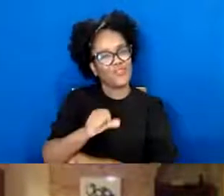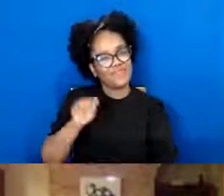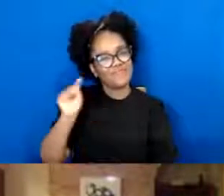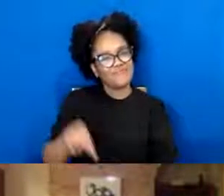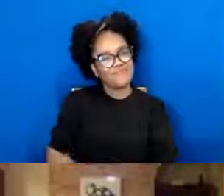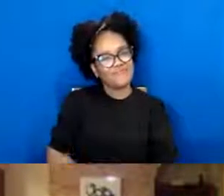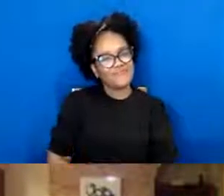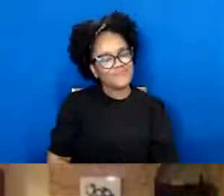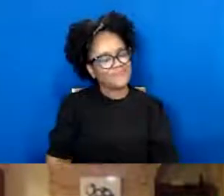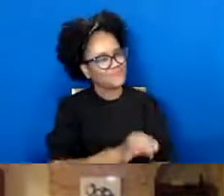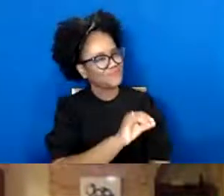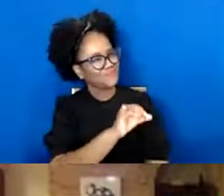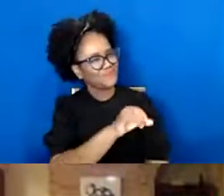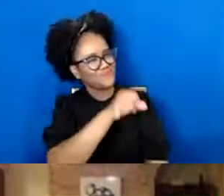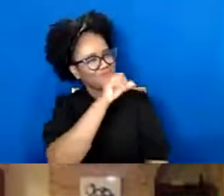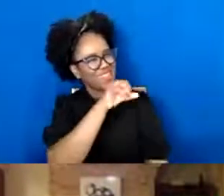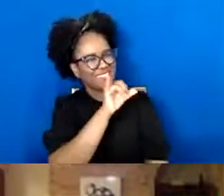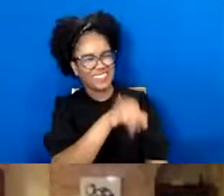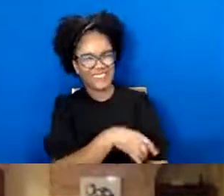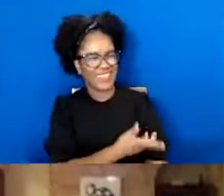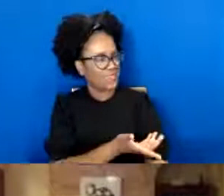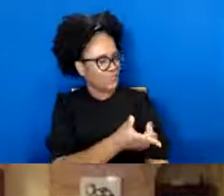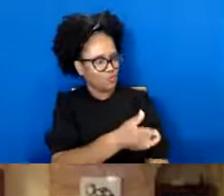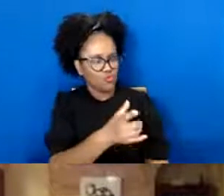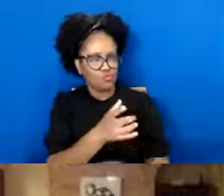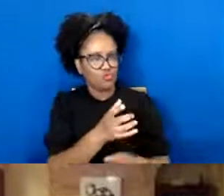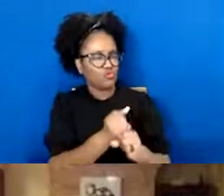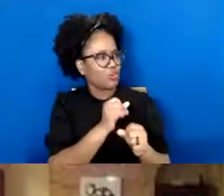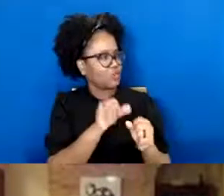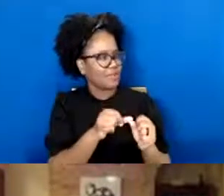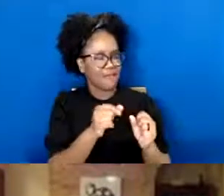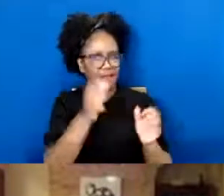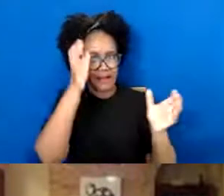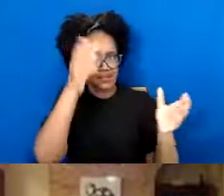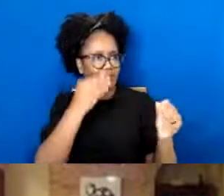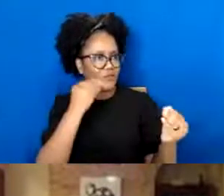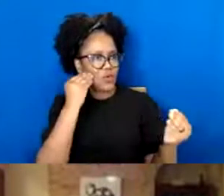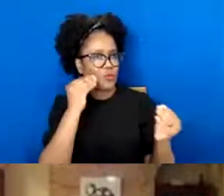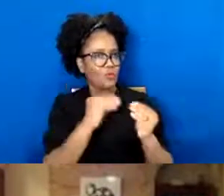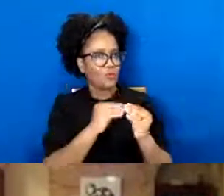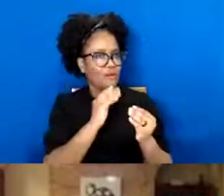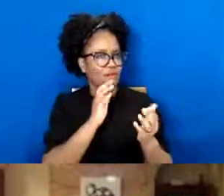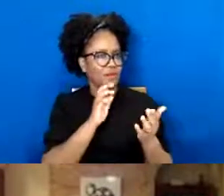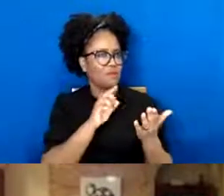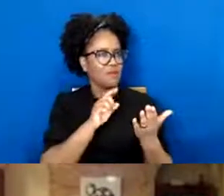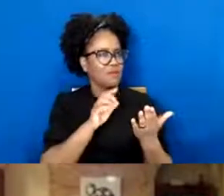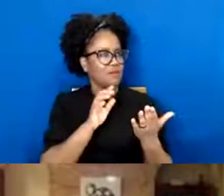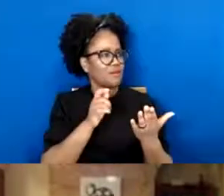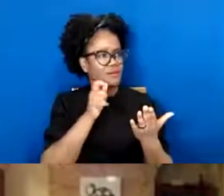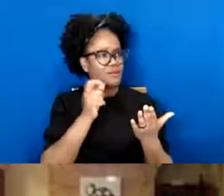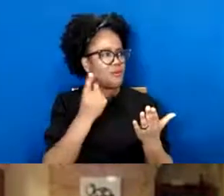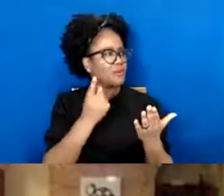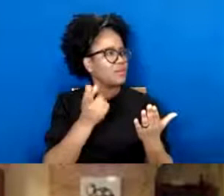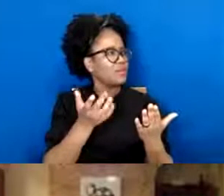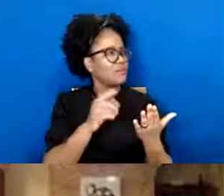home as mobile metaphor. Like you took that, right? And new sweat, right? Like I always talk about the importance